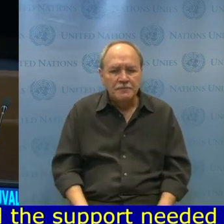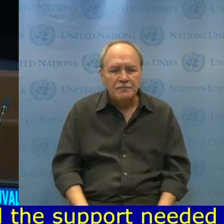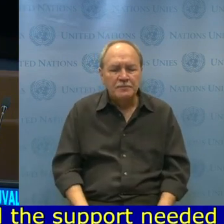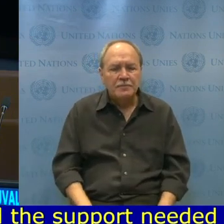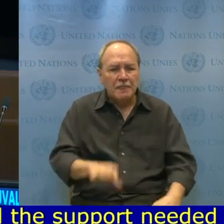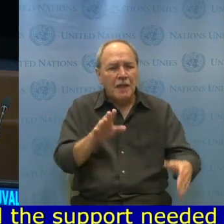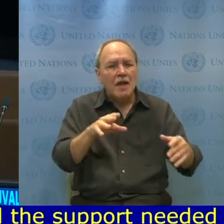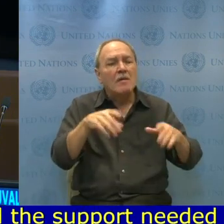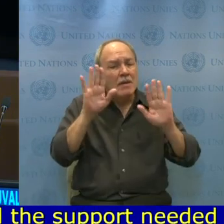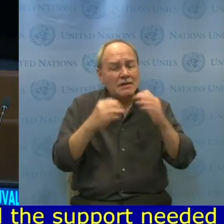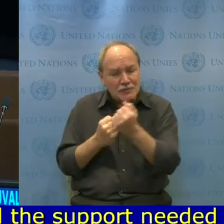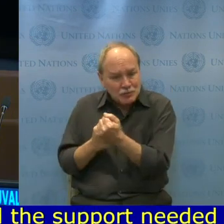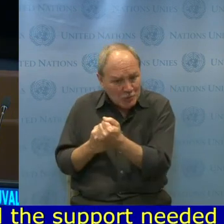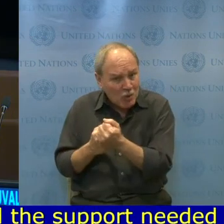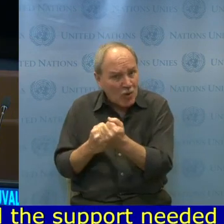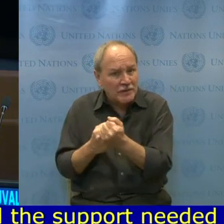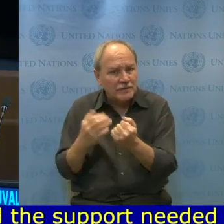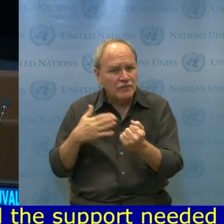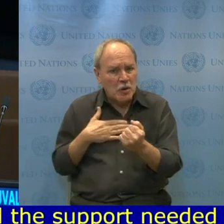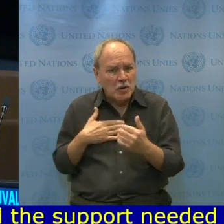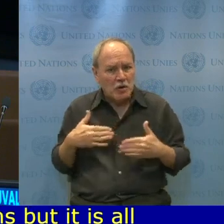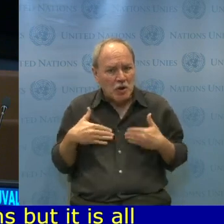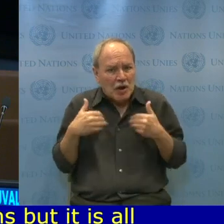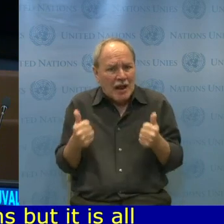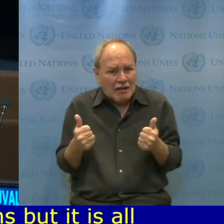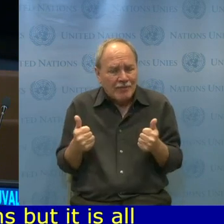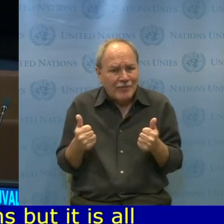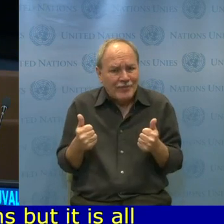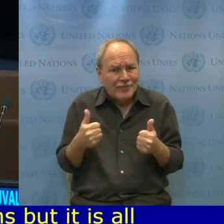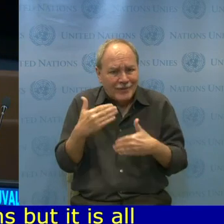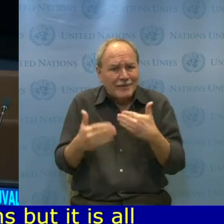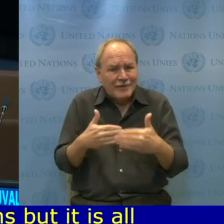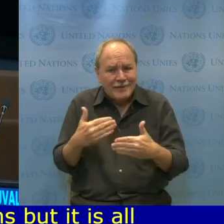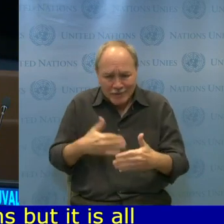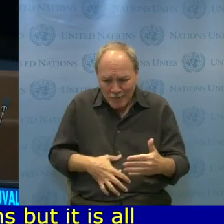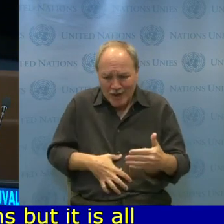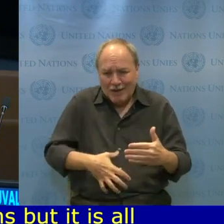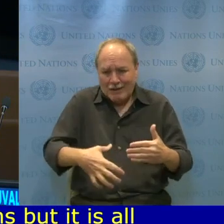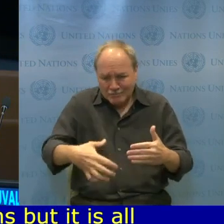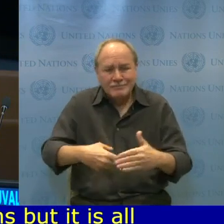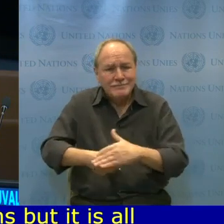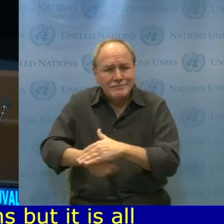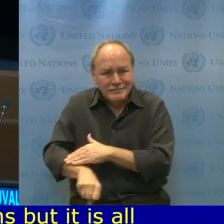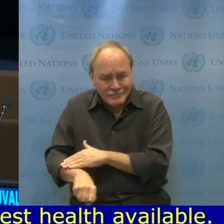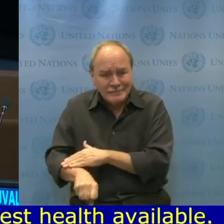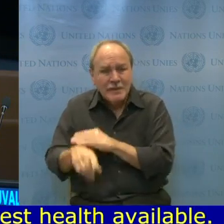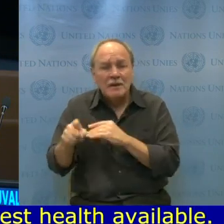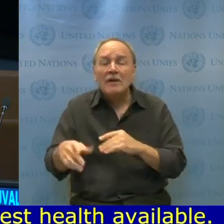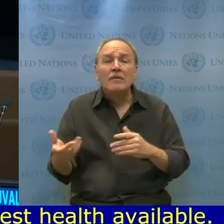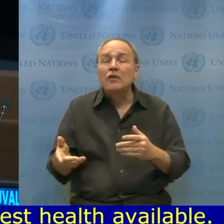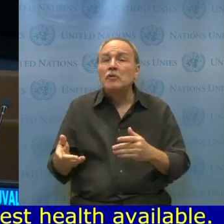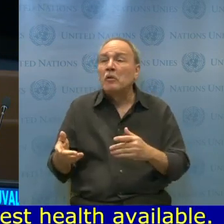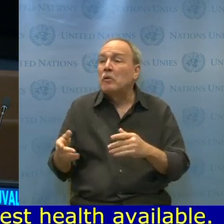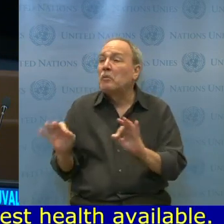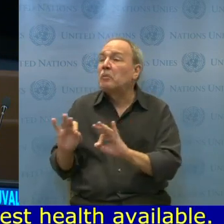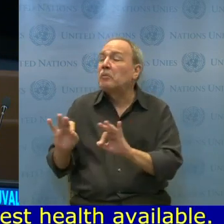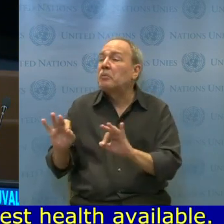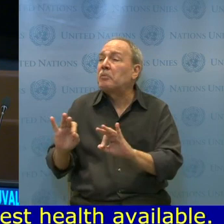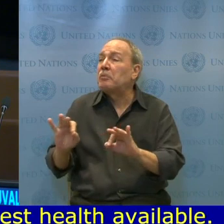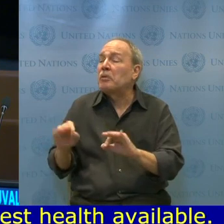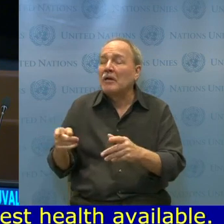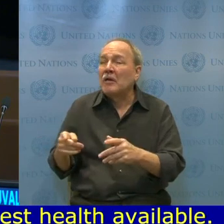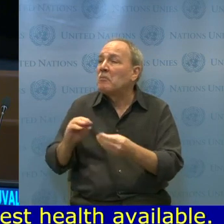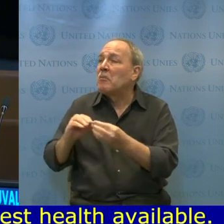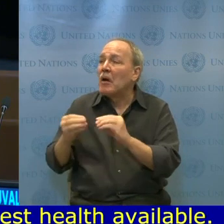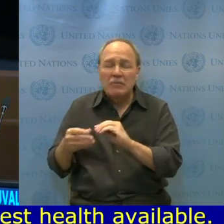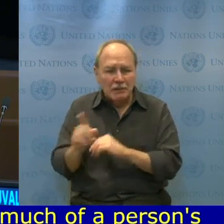decisions determine so much of a person's lived experience in life. This is not a side issue. If states are bringing their national